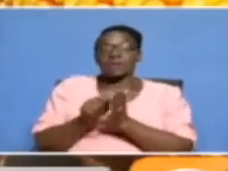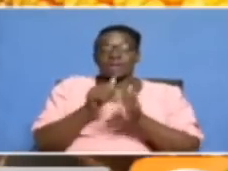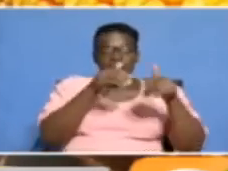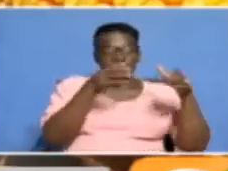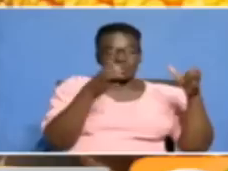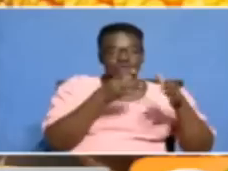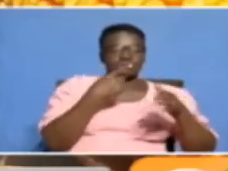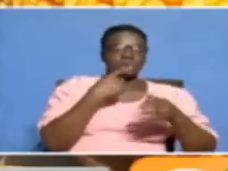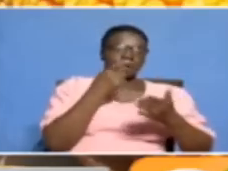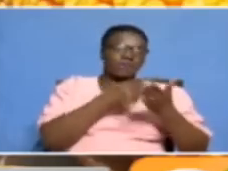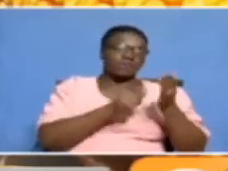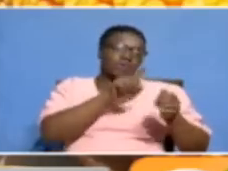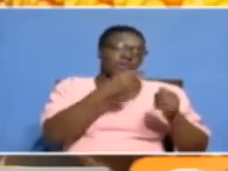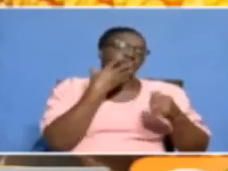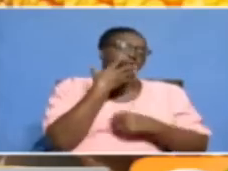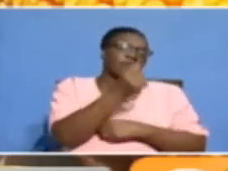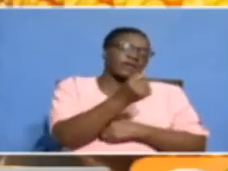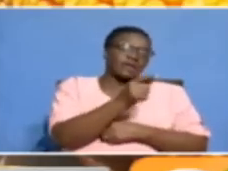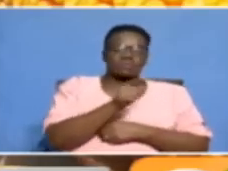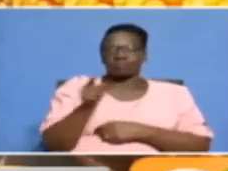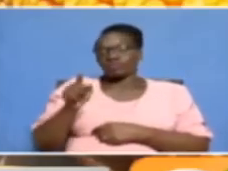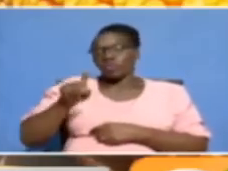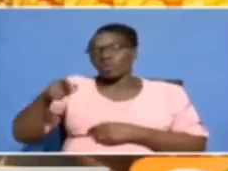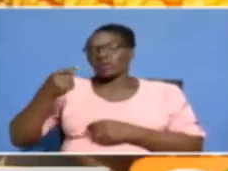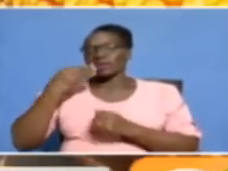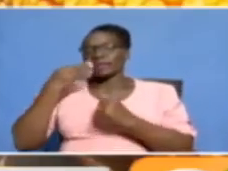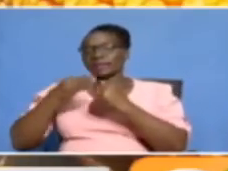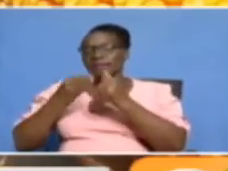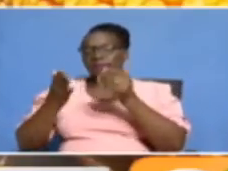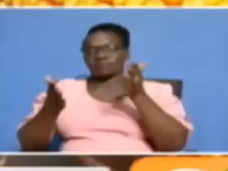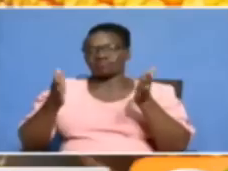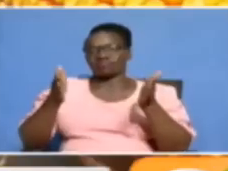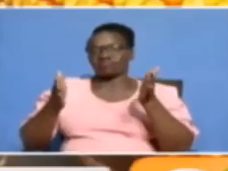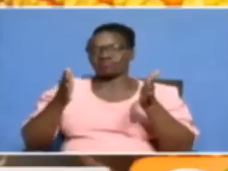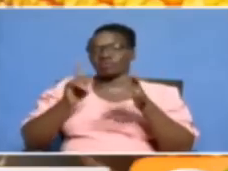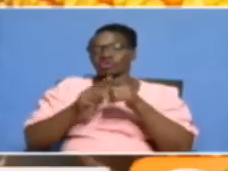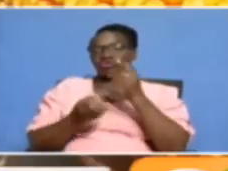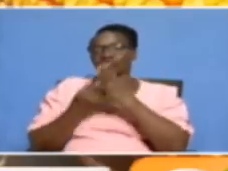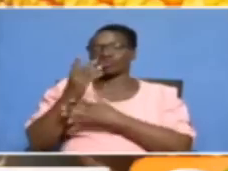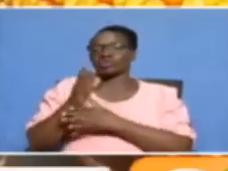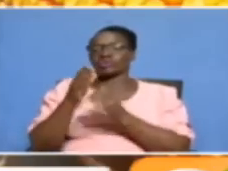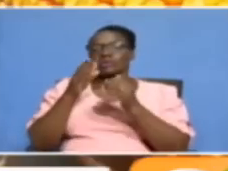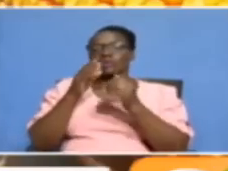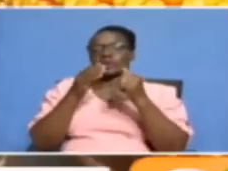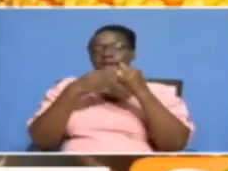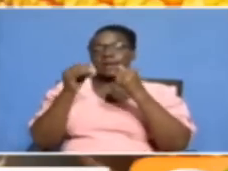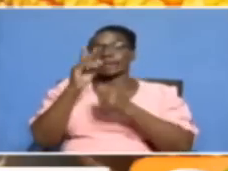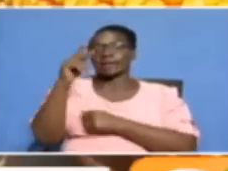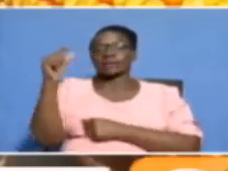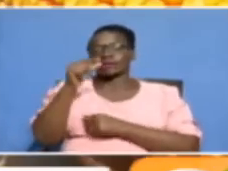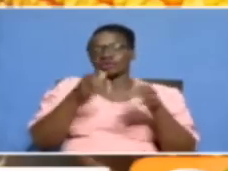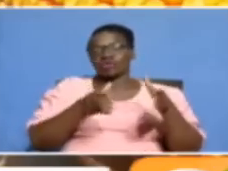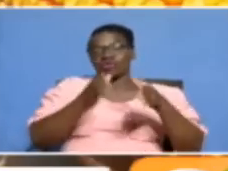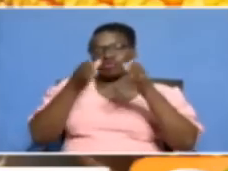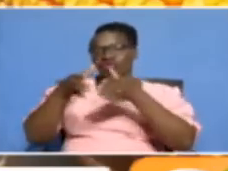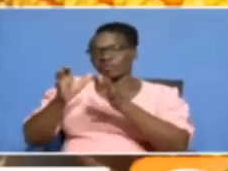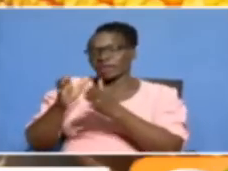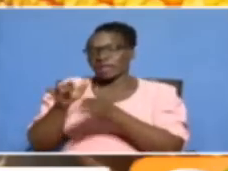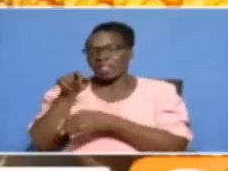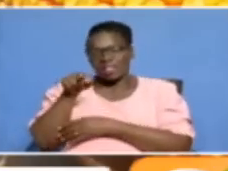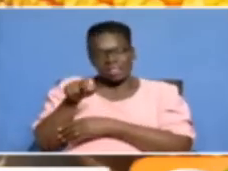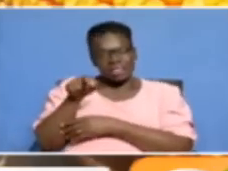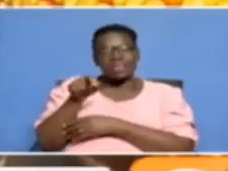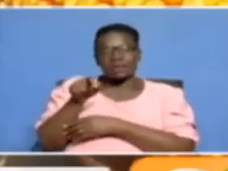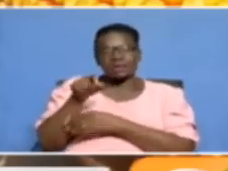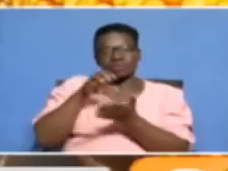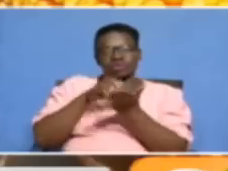between 1,500 shillings and 1,800 shillings to produce one 90-kilogram bag of maize, a position that was